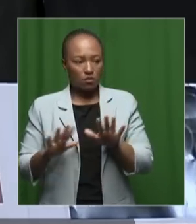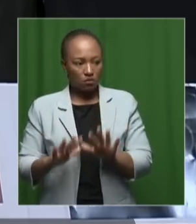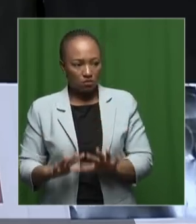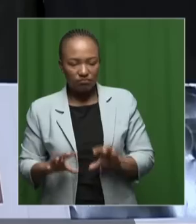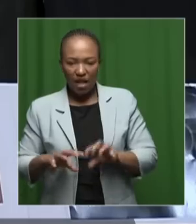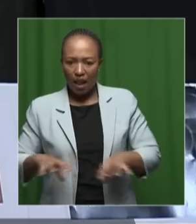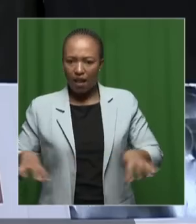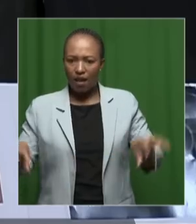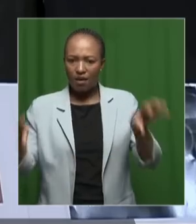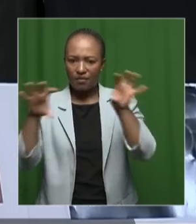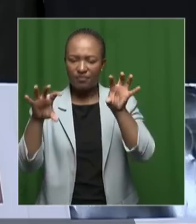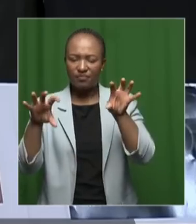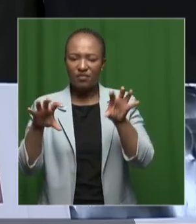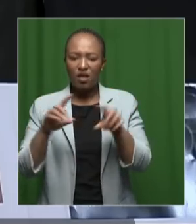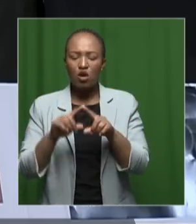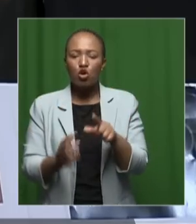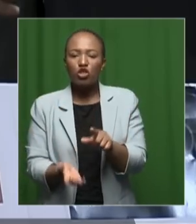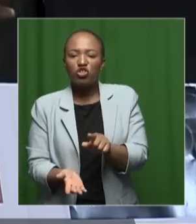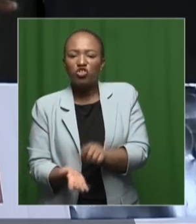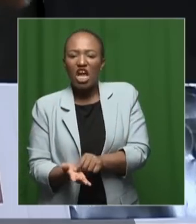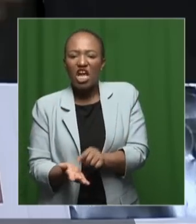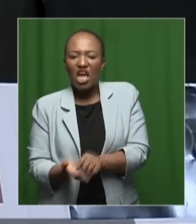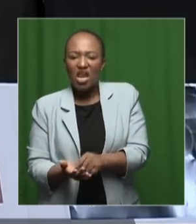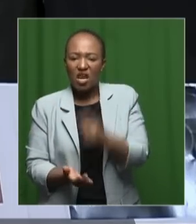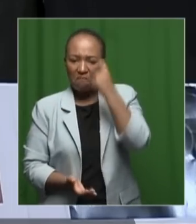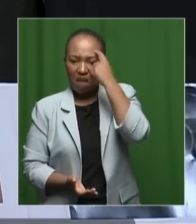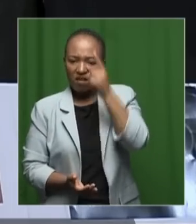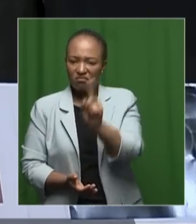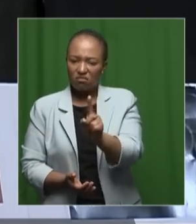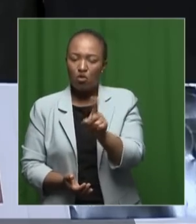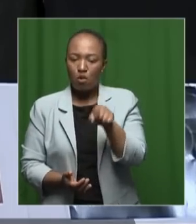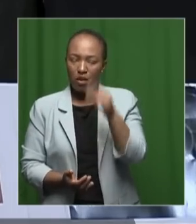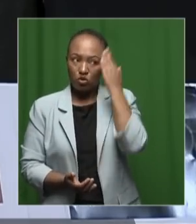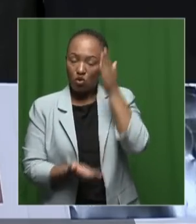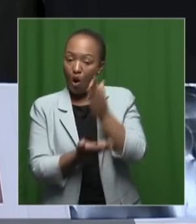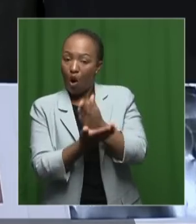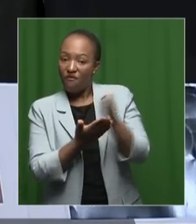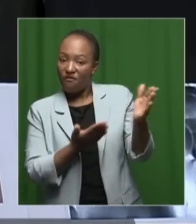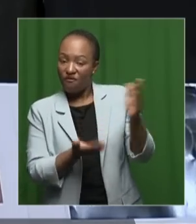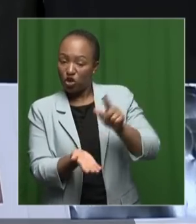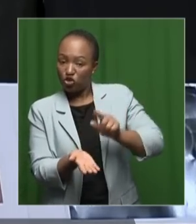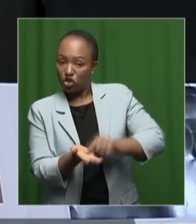a chicken mentality. We must get rid of that. We must see,